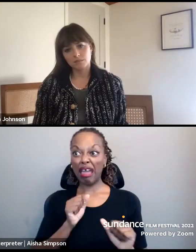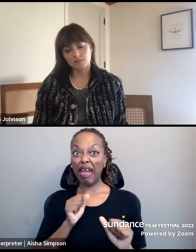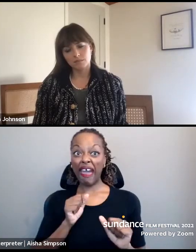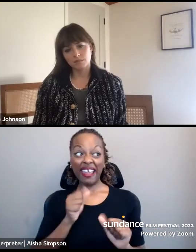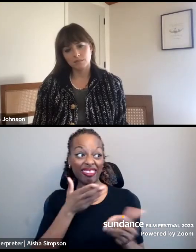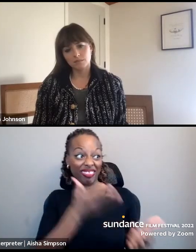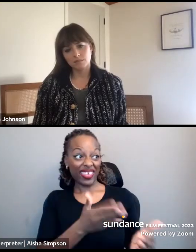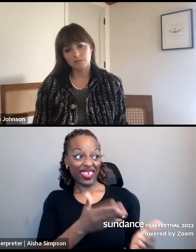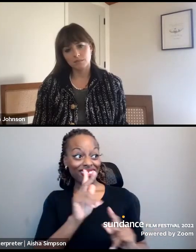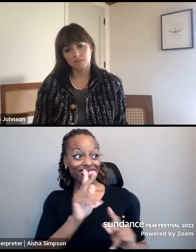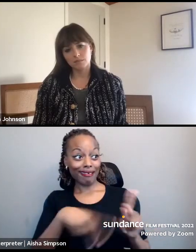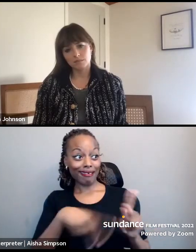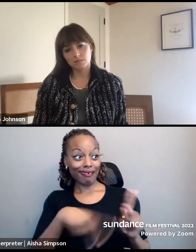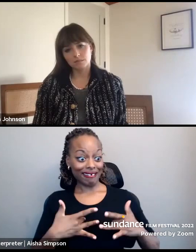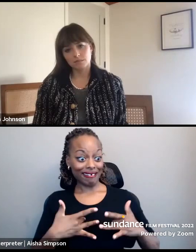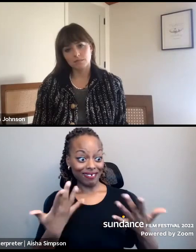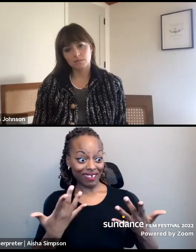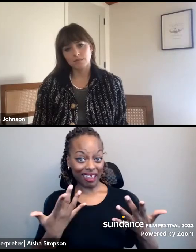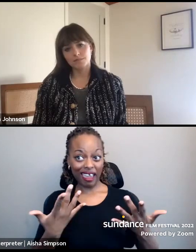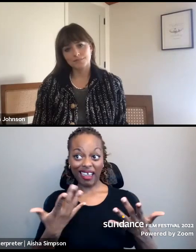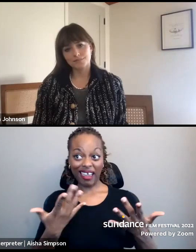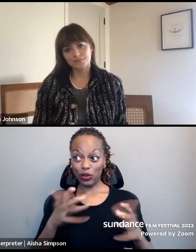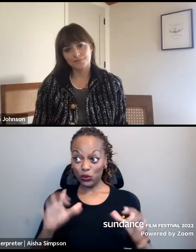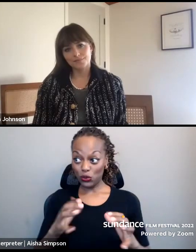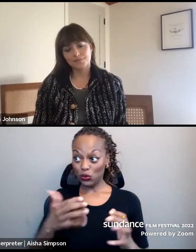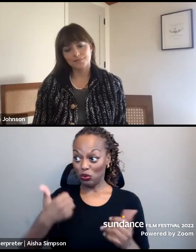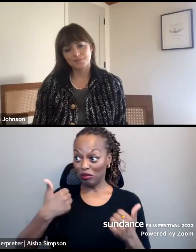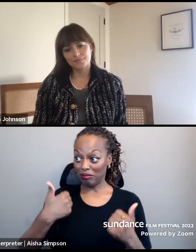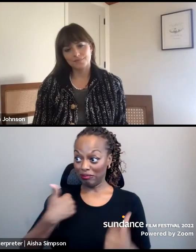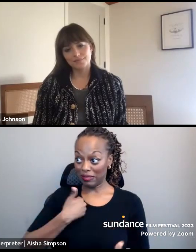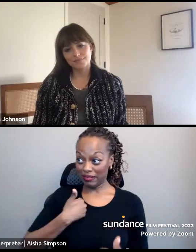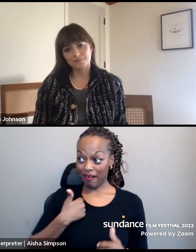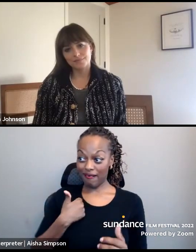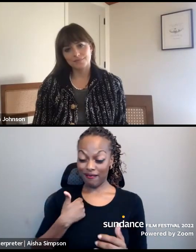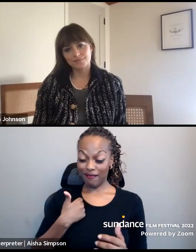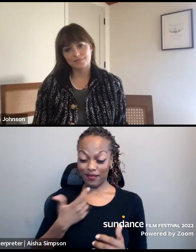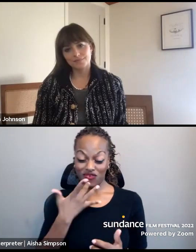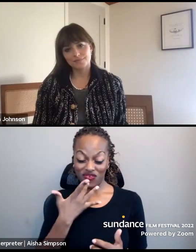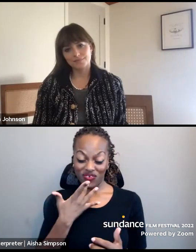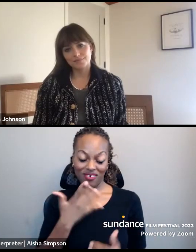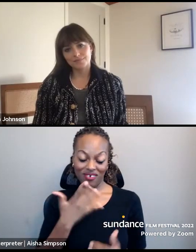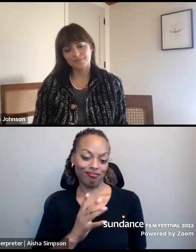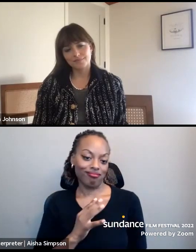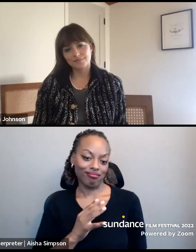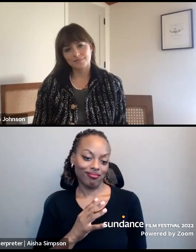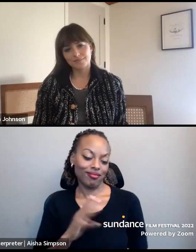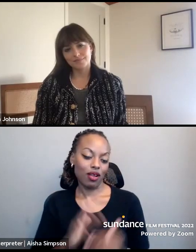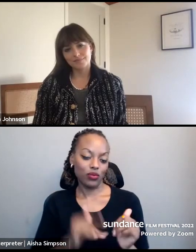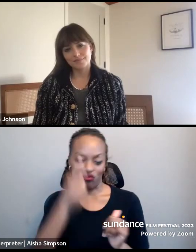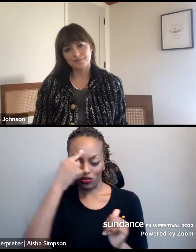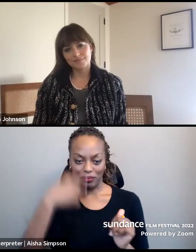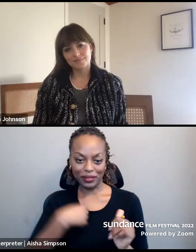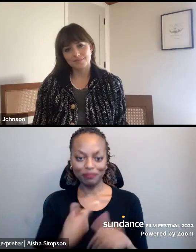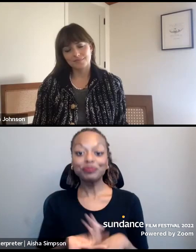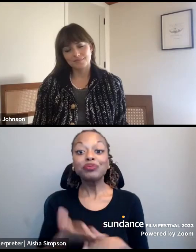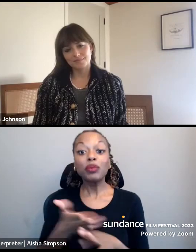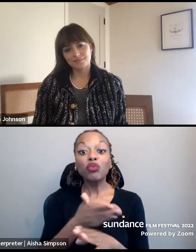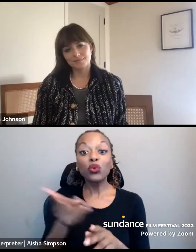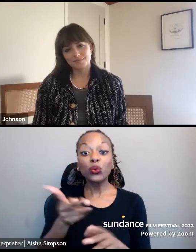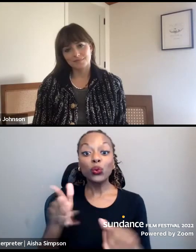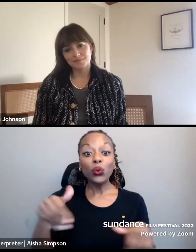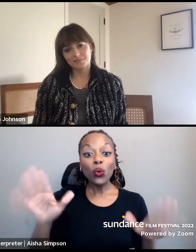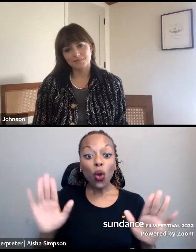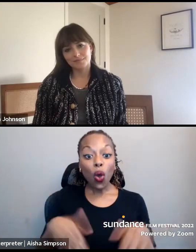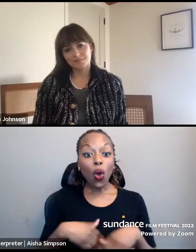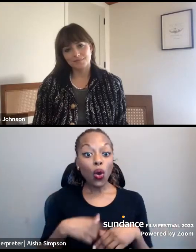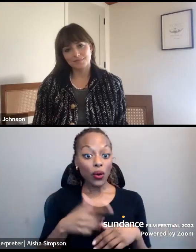it was just like the most comfortable for me. Yeah, well, before I let both of you go, do you have any more hosting gigs coming up where we can see you